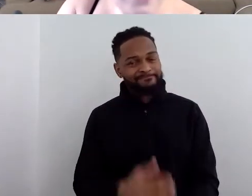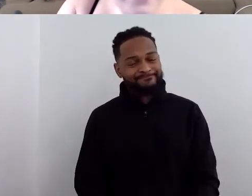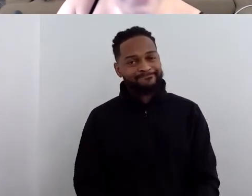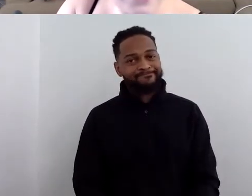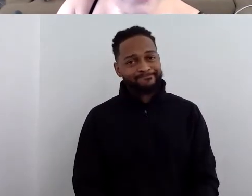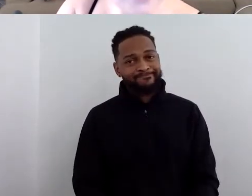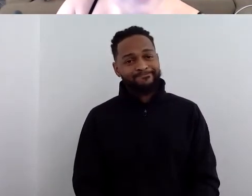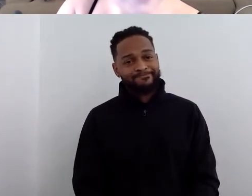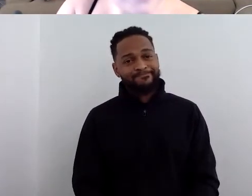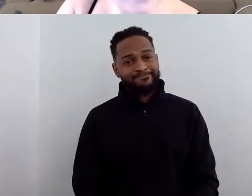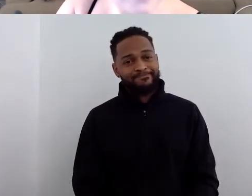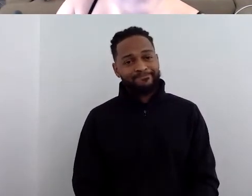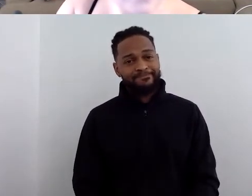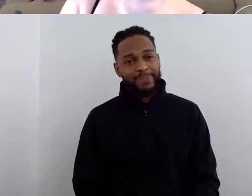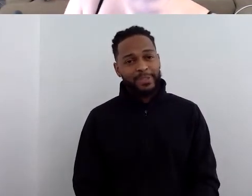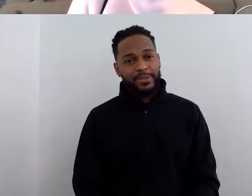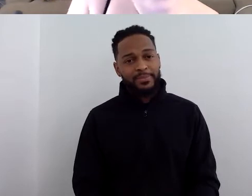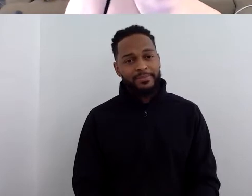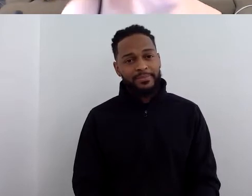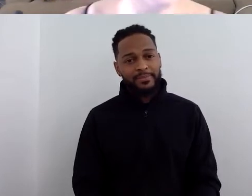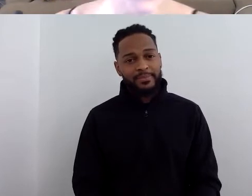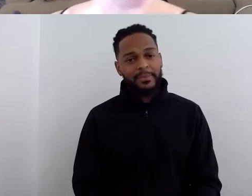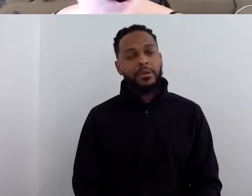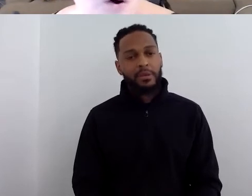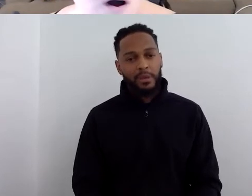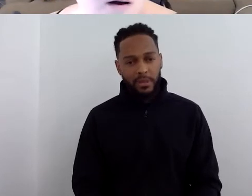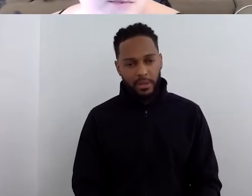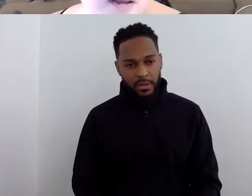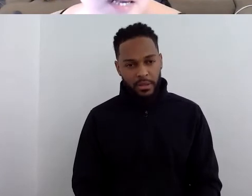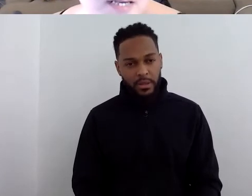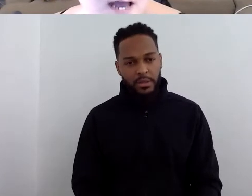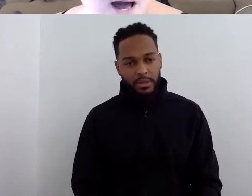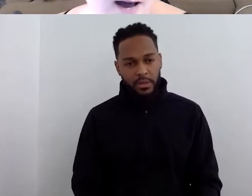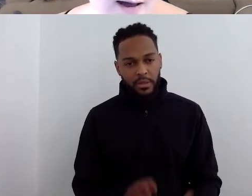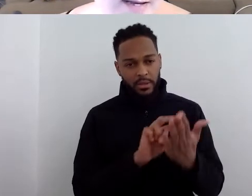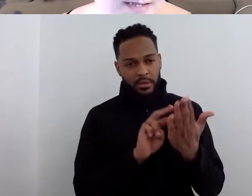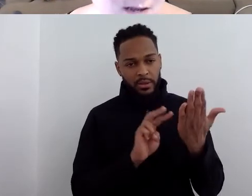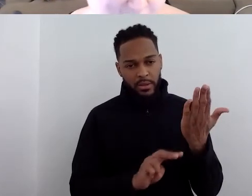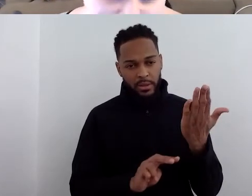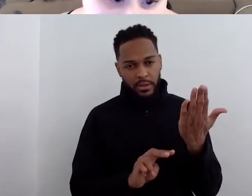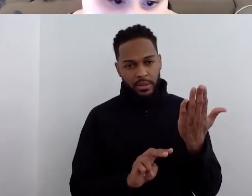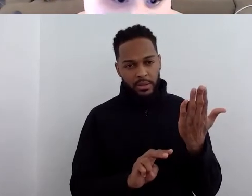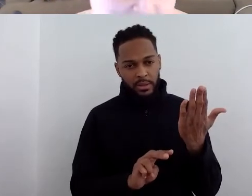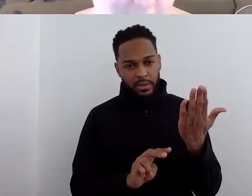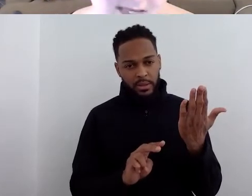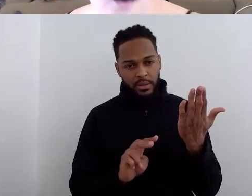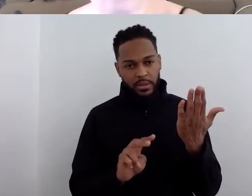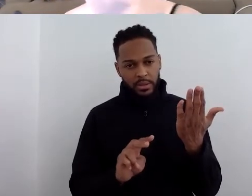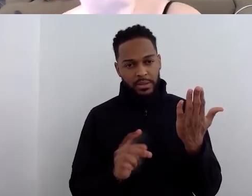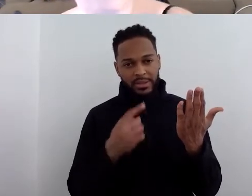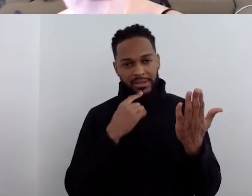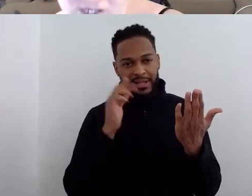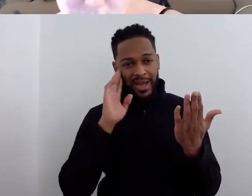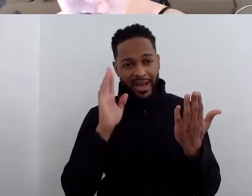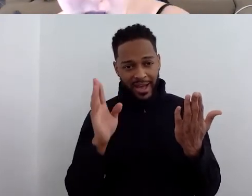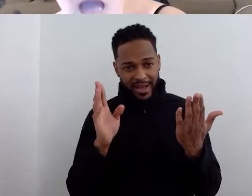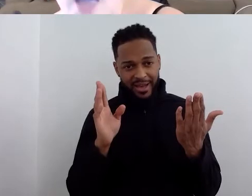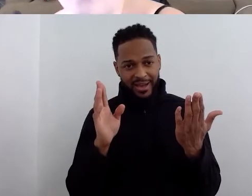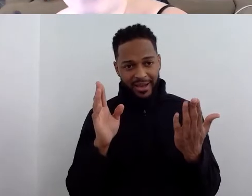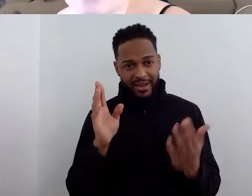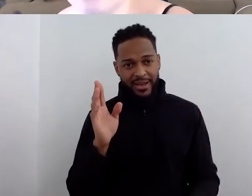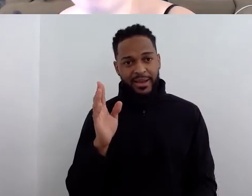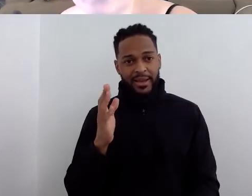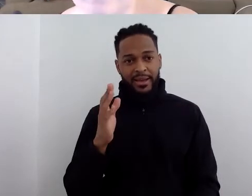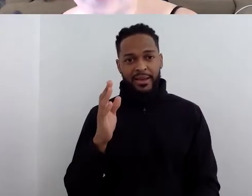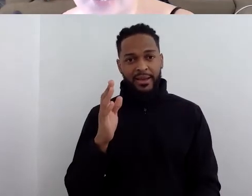Jose, do you want me to do that? Okay. So Maria says, hi, Dr. Escalon, as a health professional,